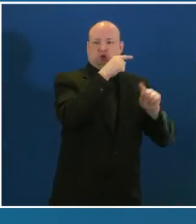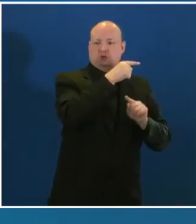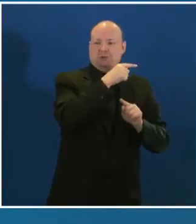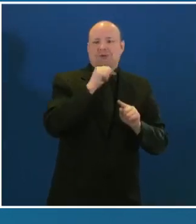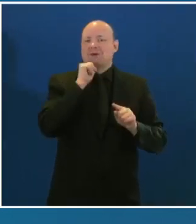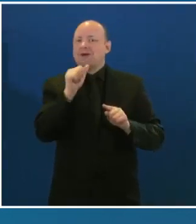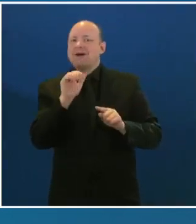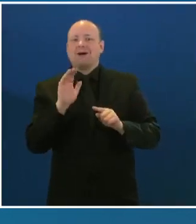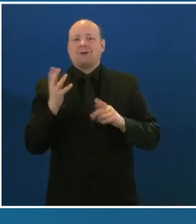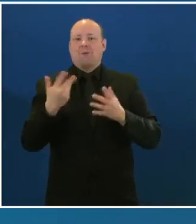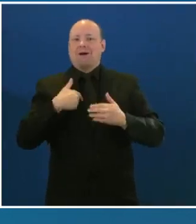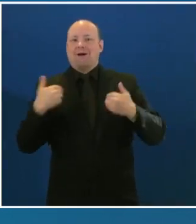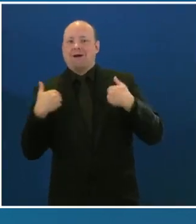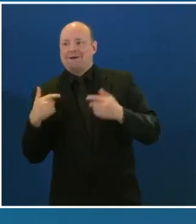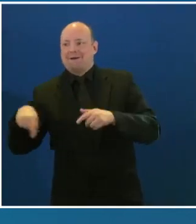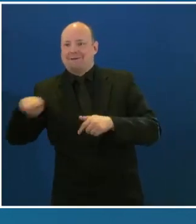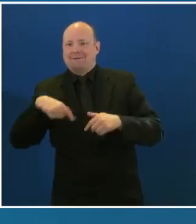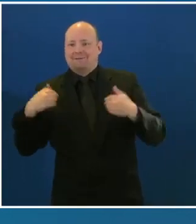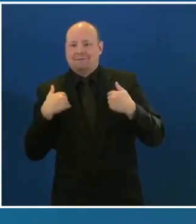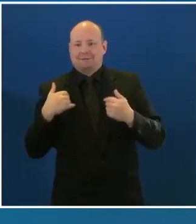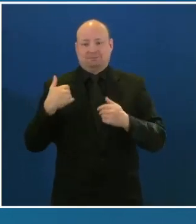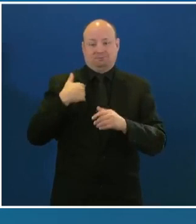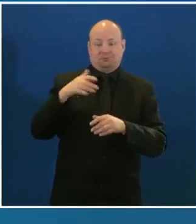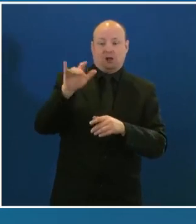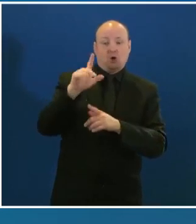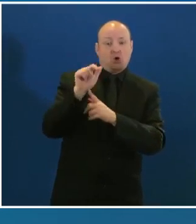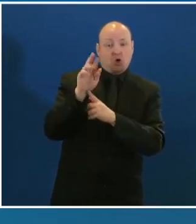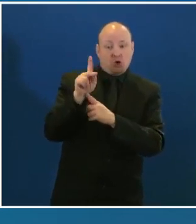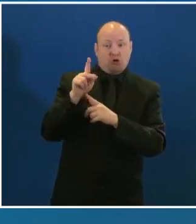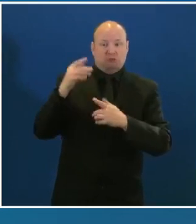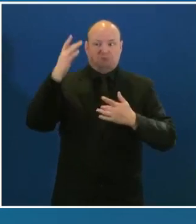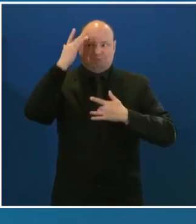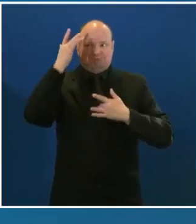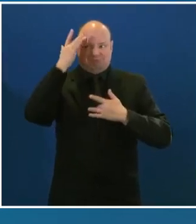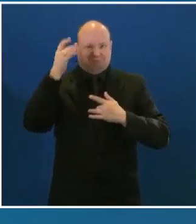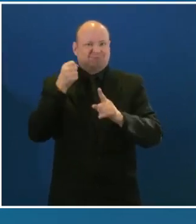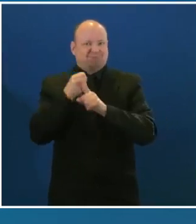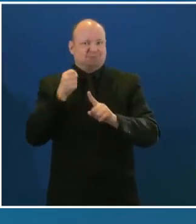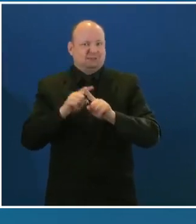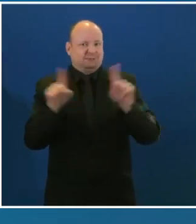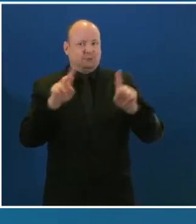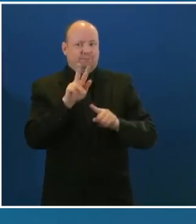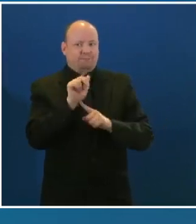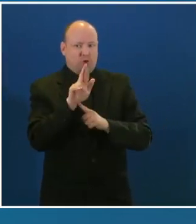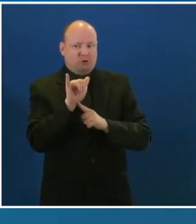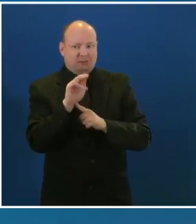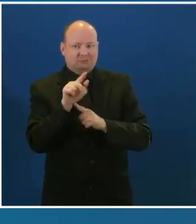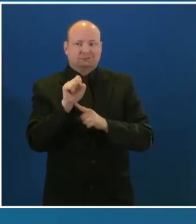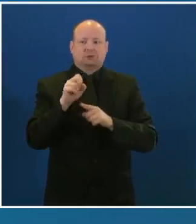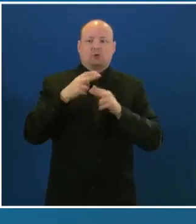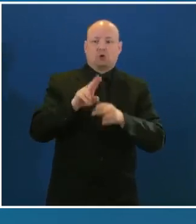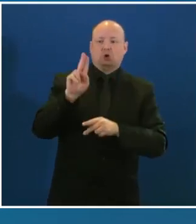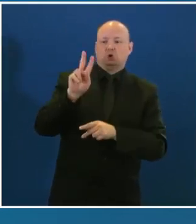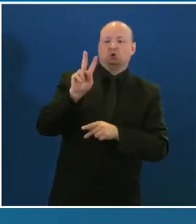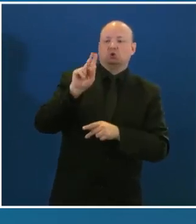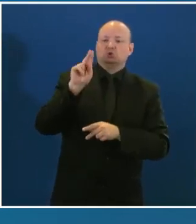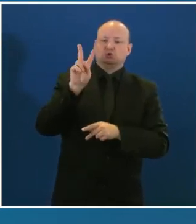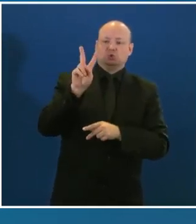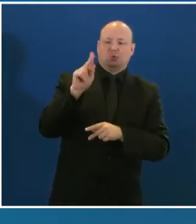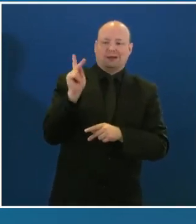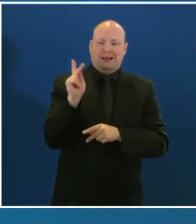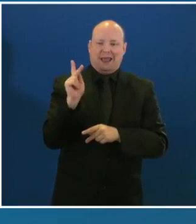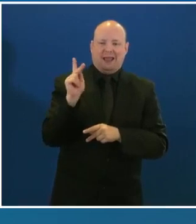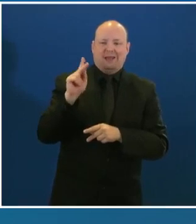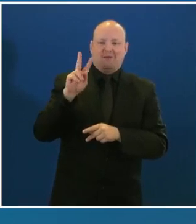week that the first 2 cases of the United Kingdom COVID-19 variant that has been shown to spread